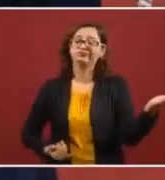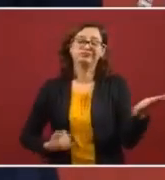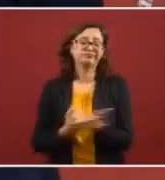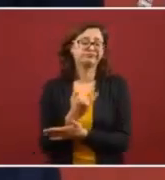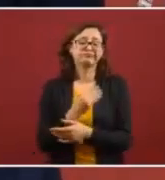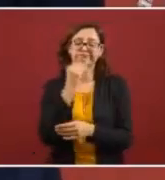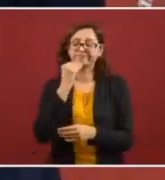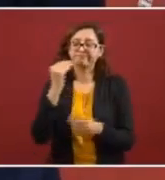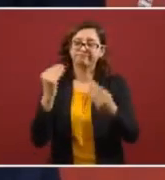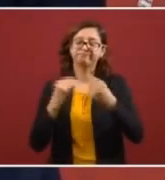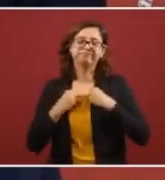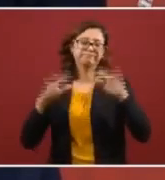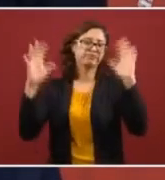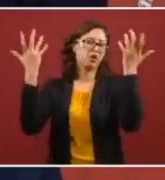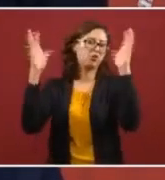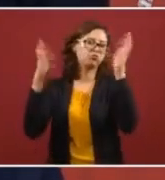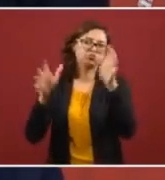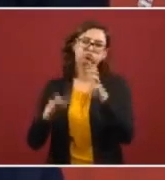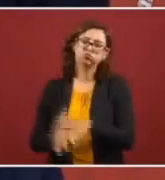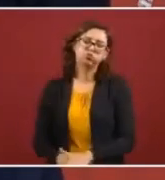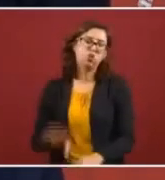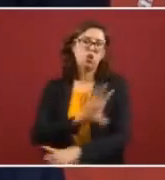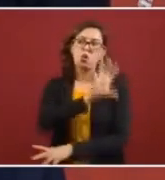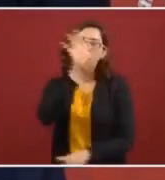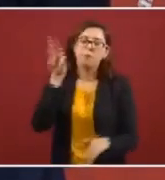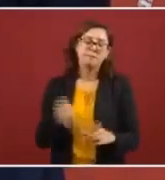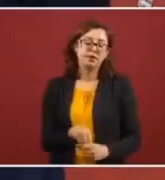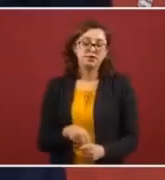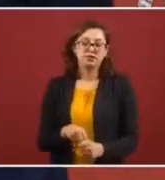So they've decided to demolish it completely.